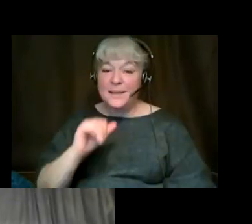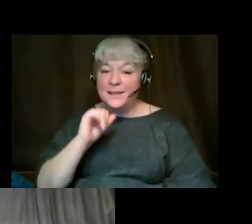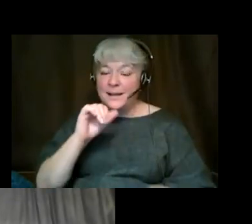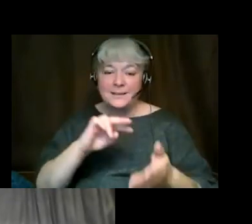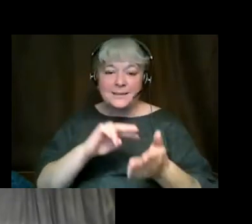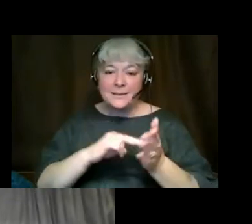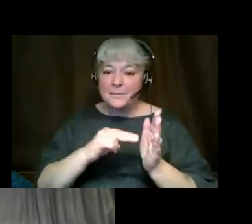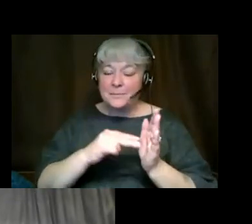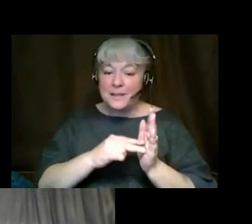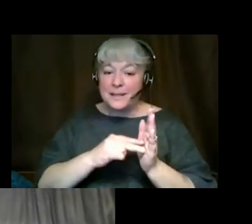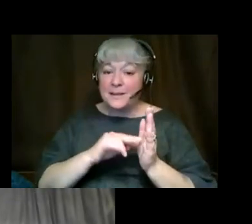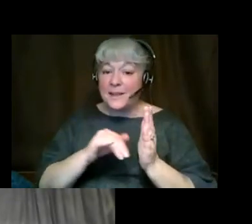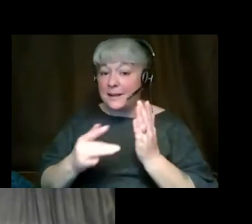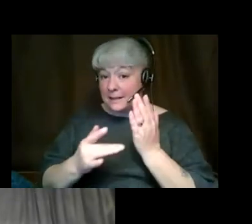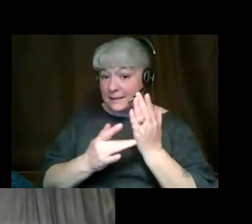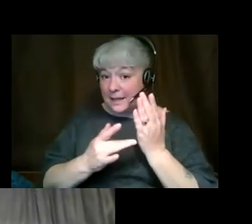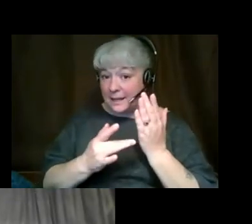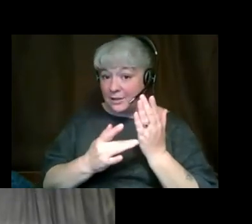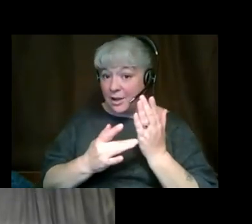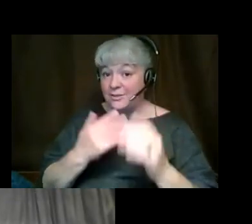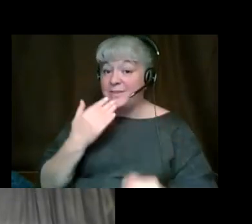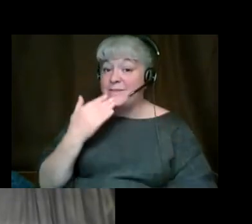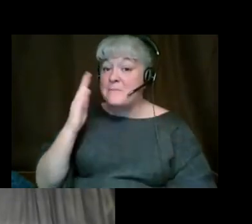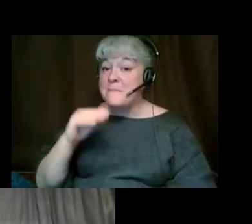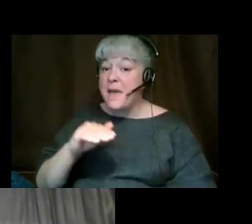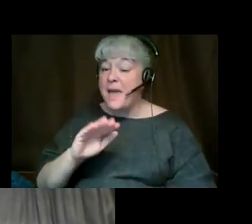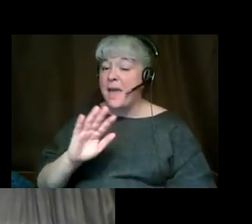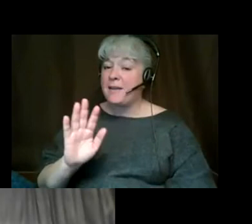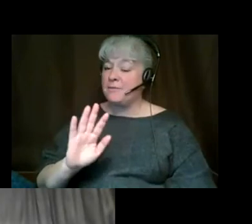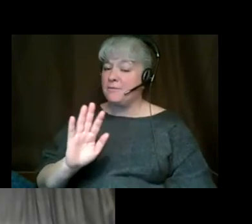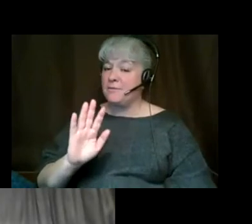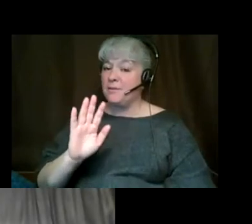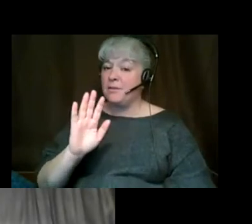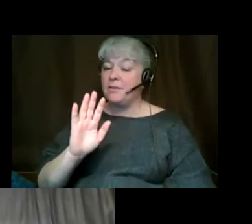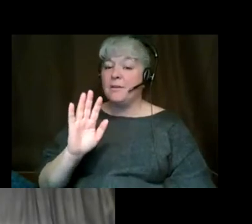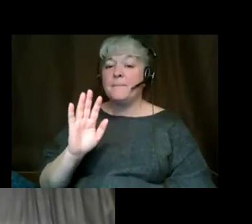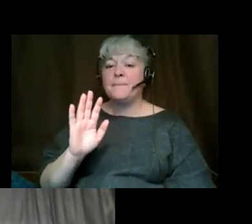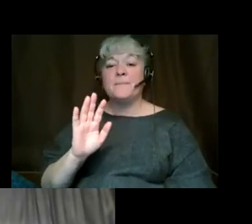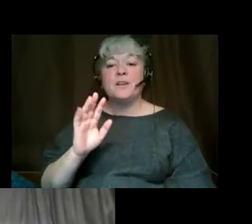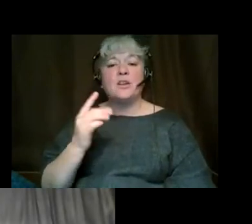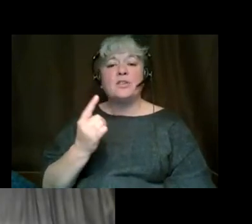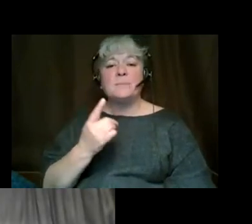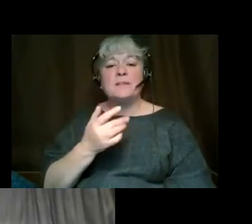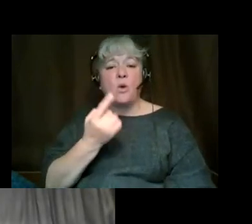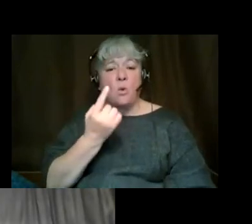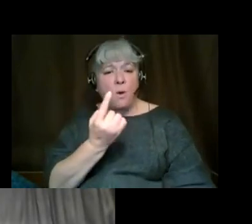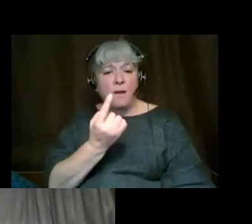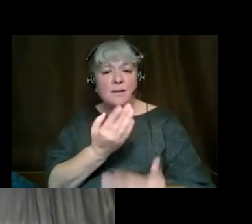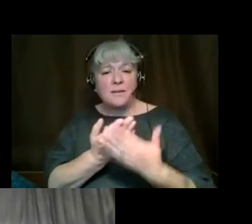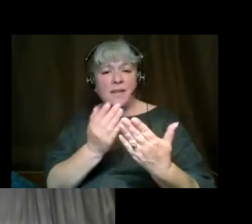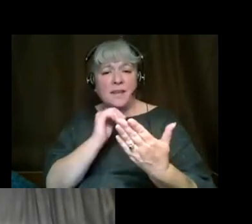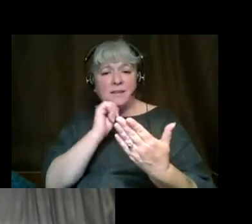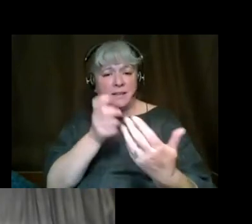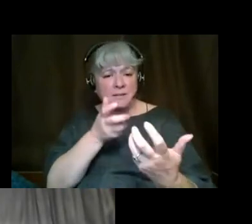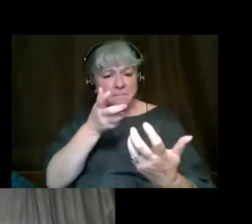that technology is bad. Just because one thing don't work for